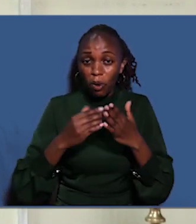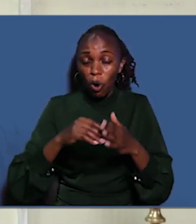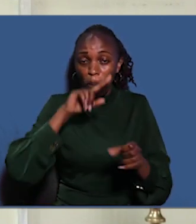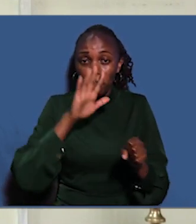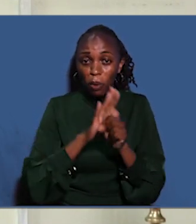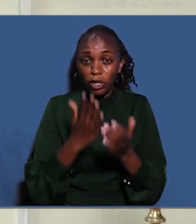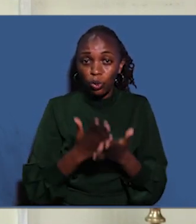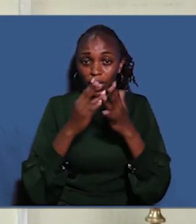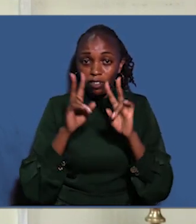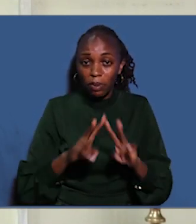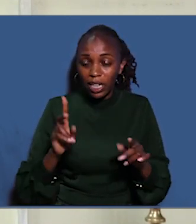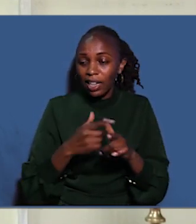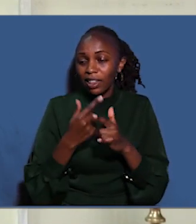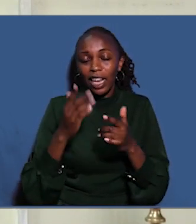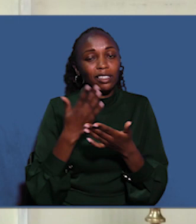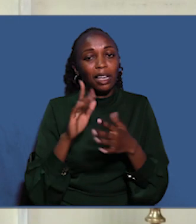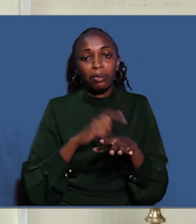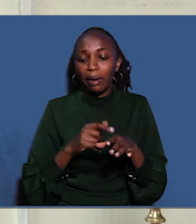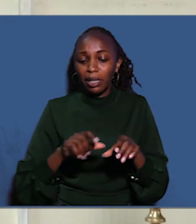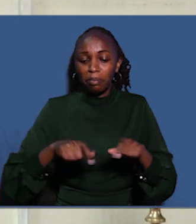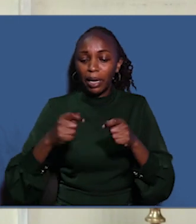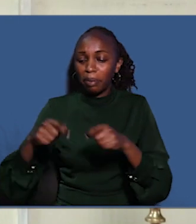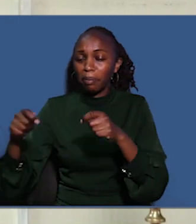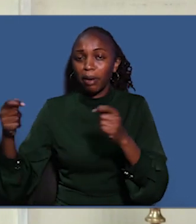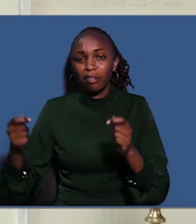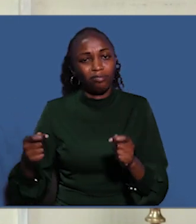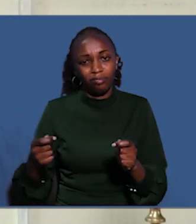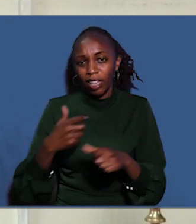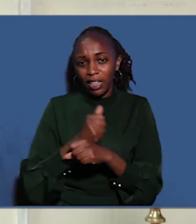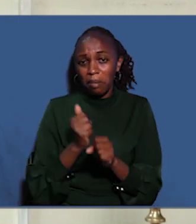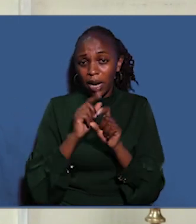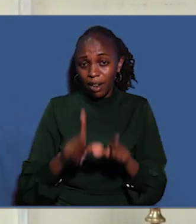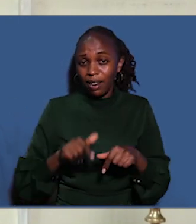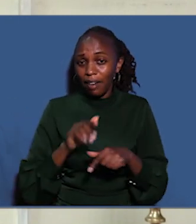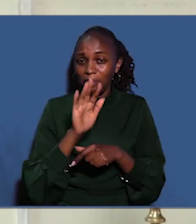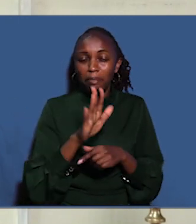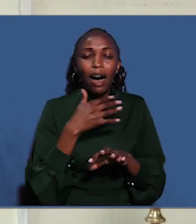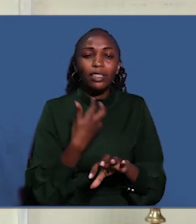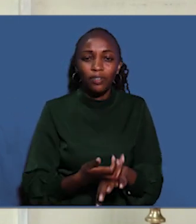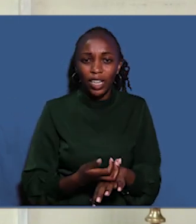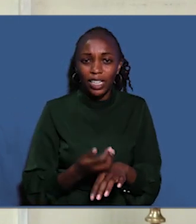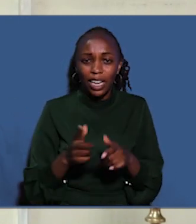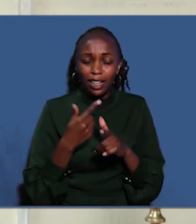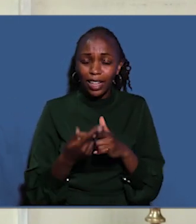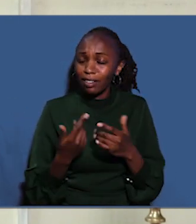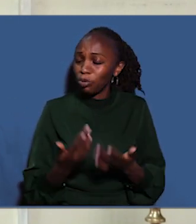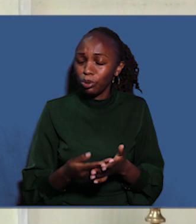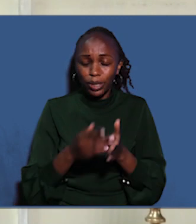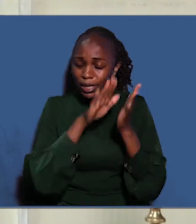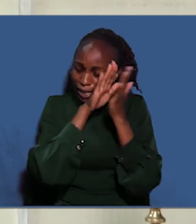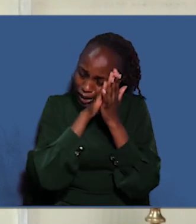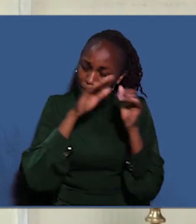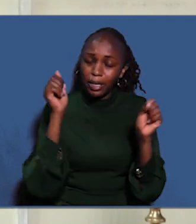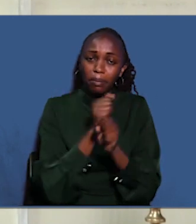sometimes it will come in pieces. They will make your life difficult. You will even lack sleep.